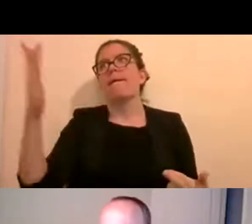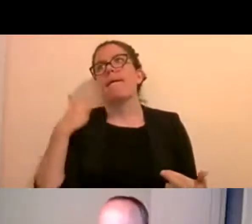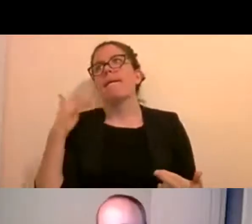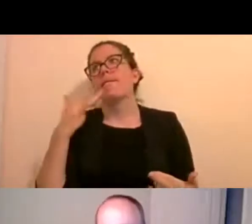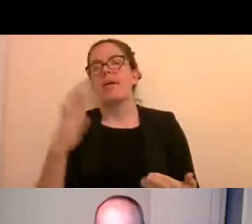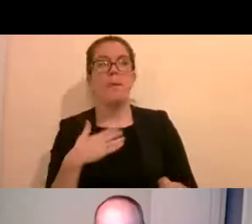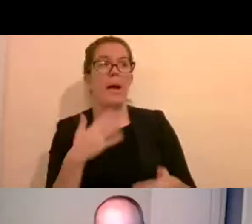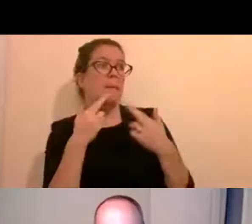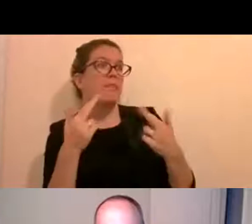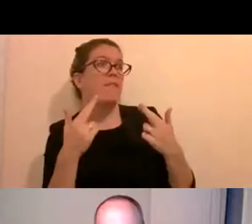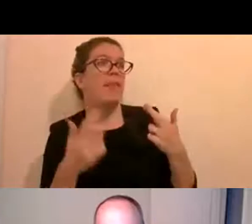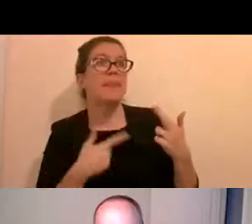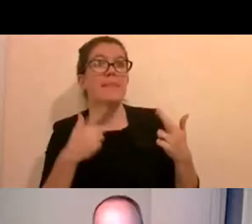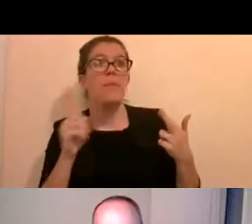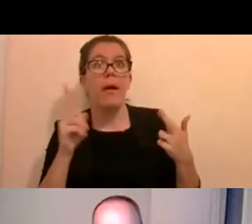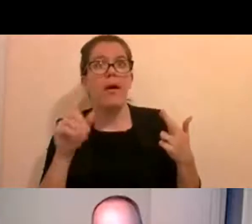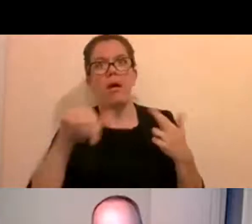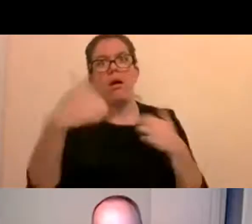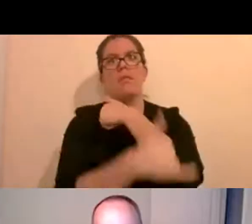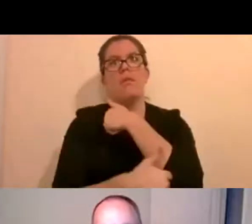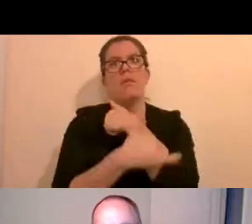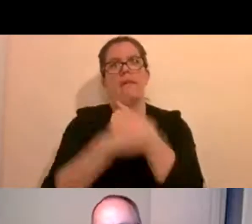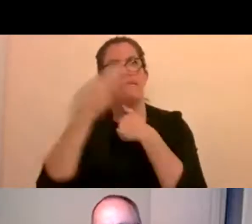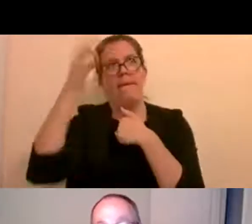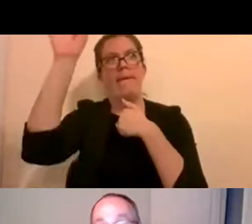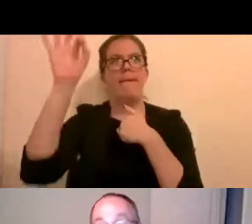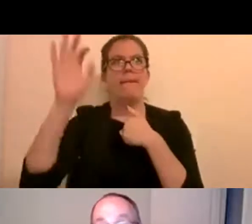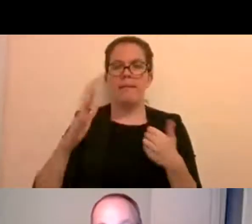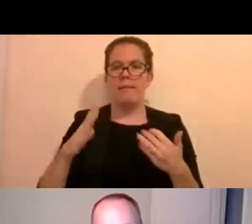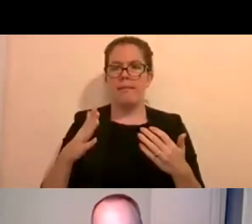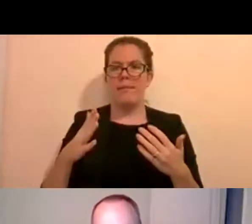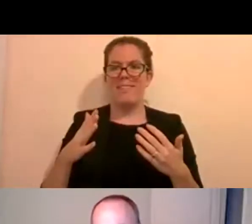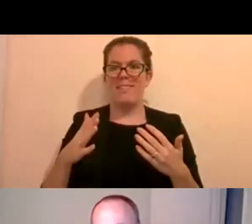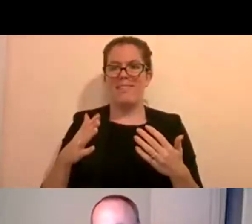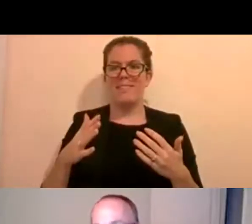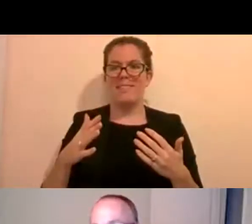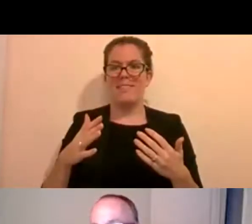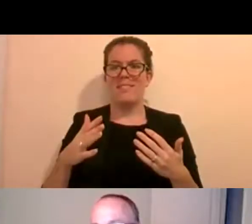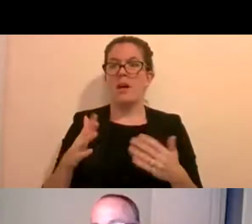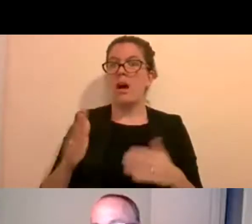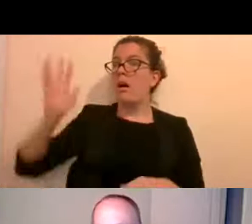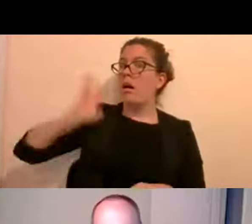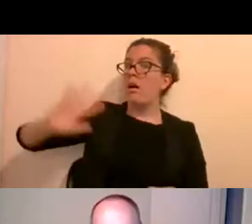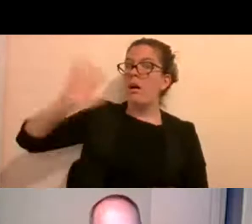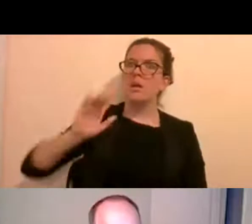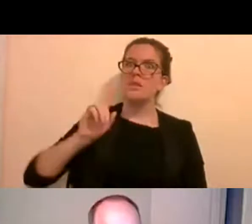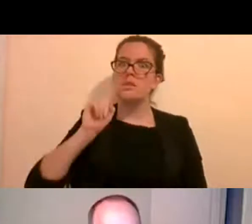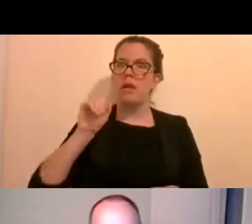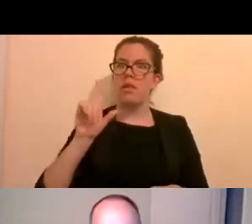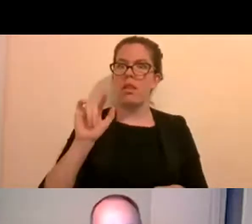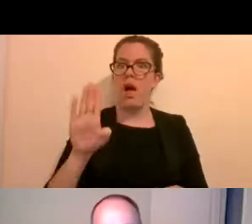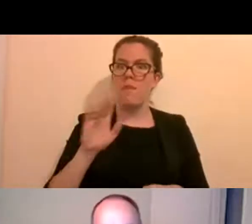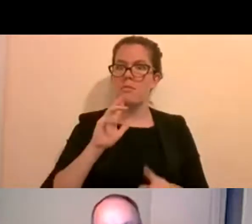who lives in France, and so instead of the attraction to go to the deaf club, the attraction to go to deaf